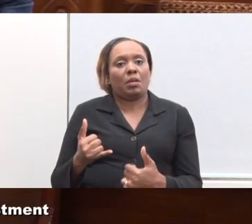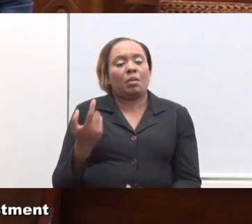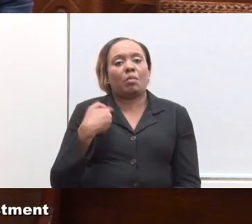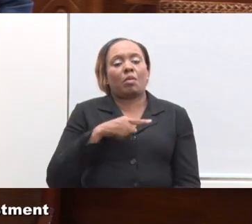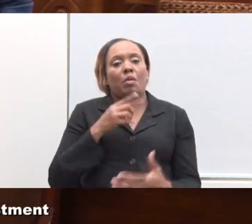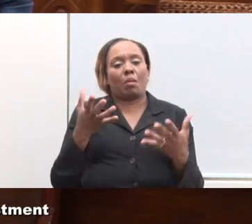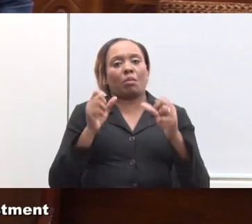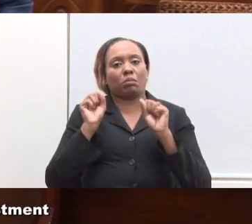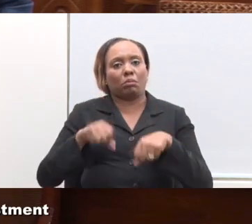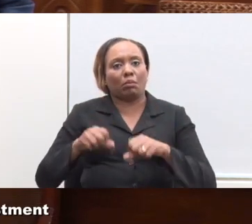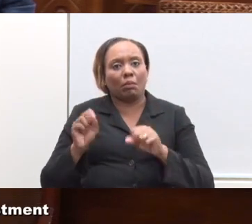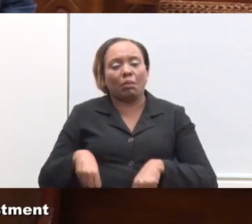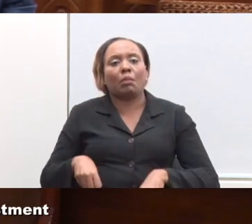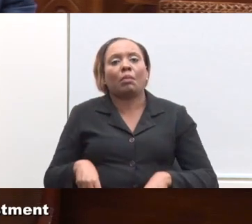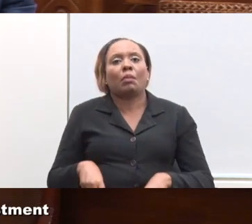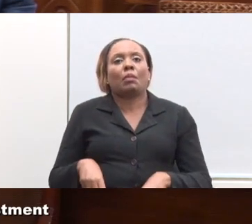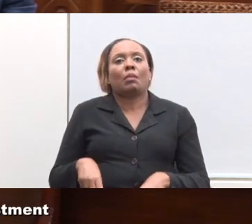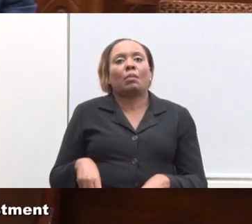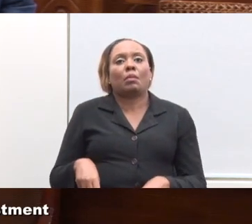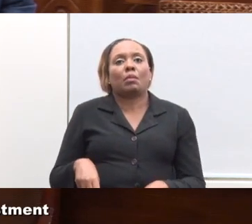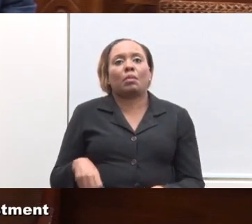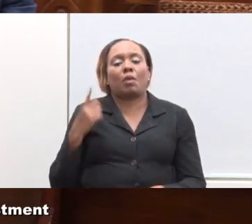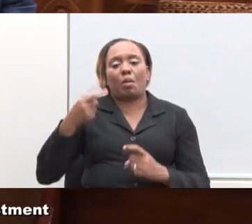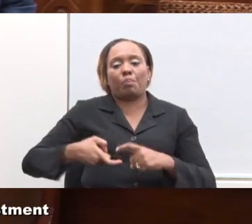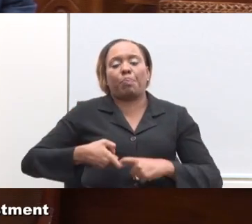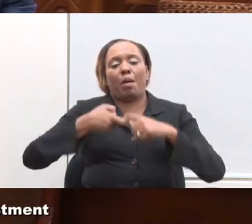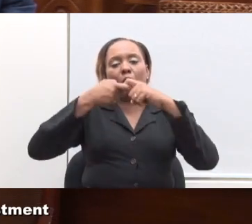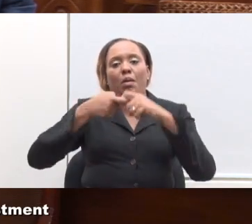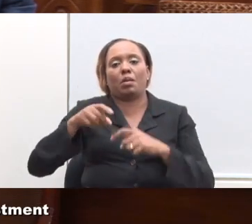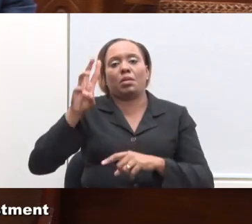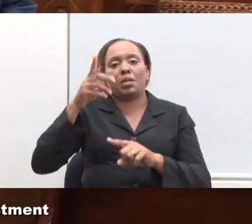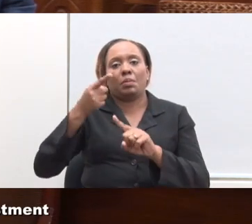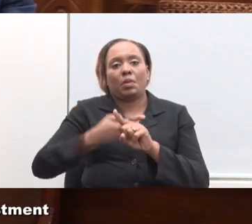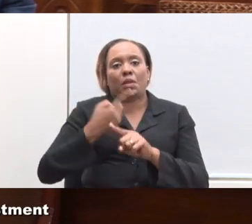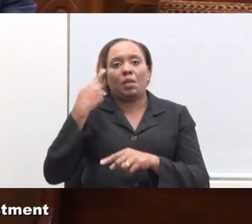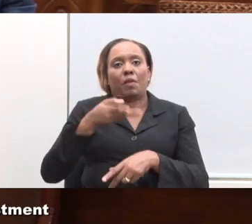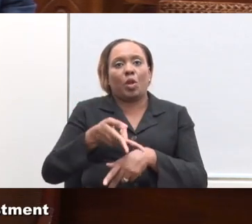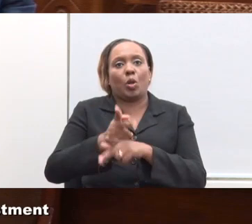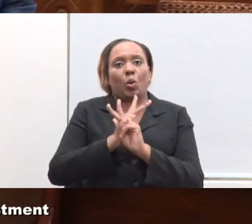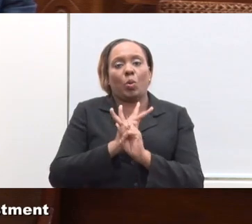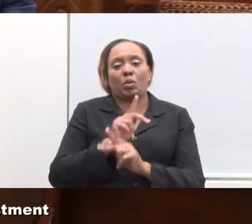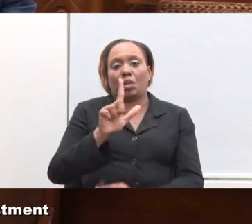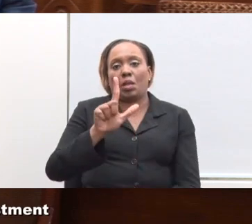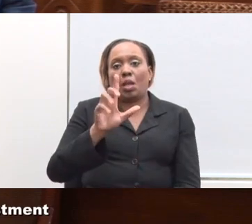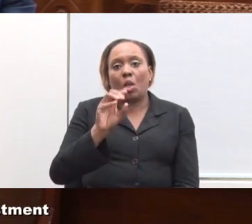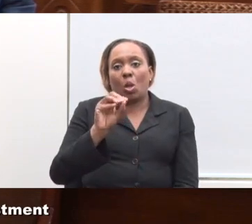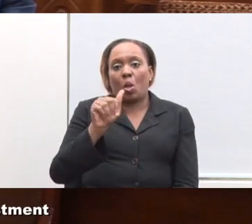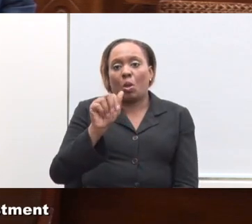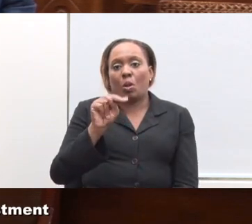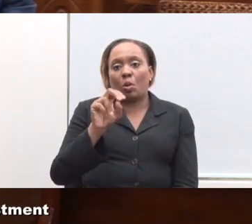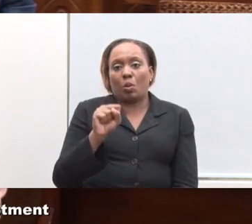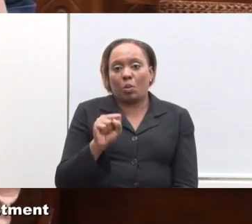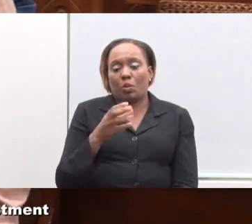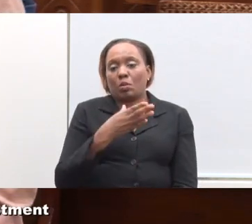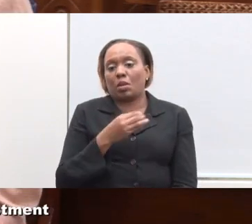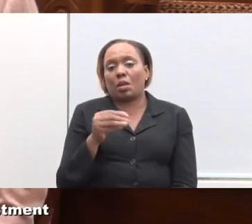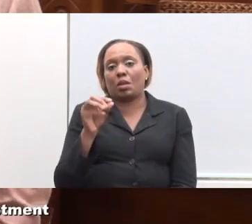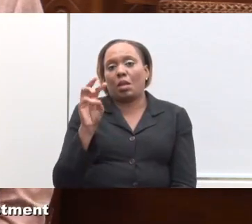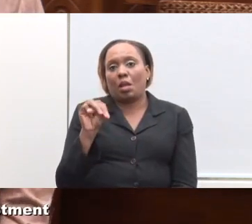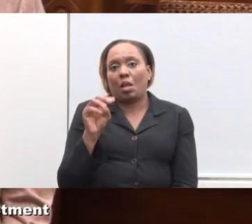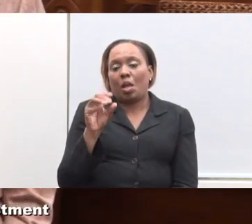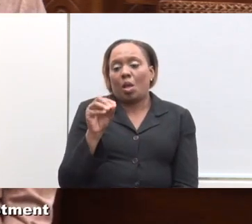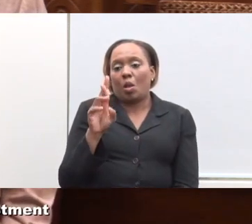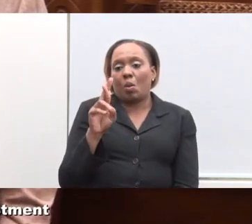able to facilitate the 6-month moratorium on loans and mortgages as well as the provision of temporary